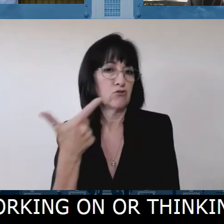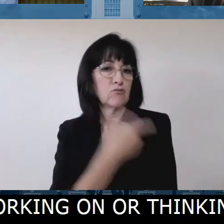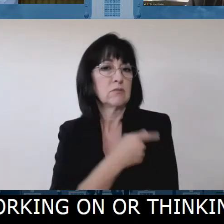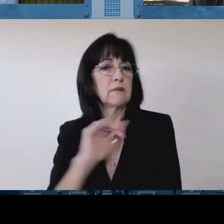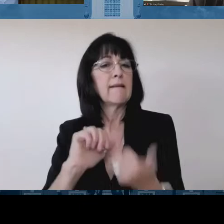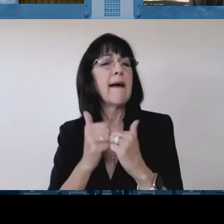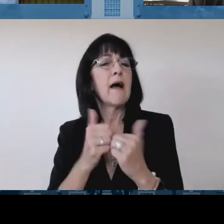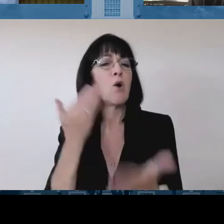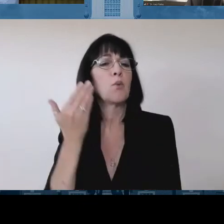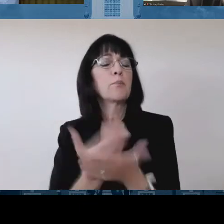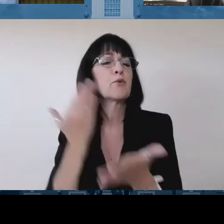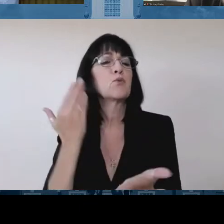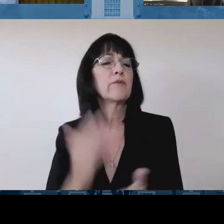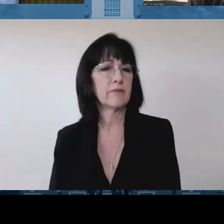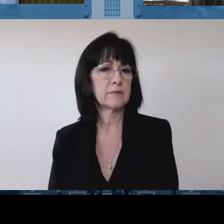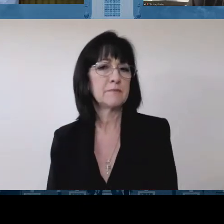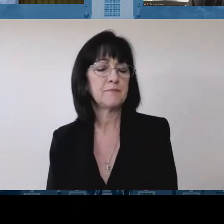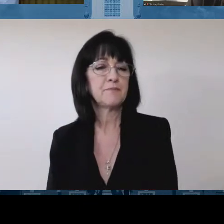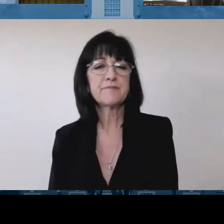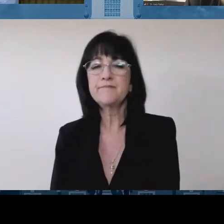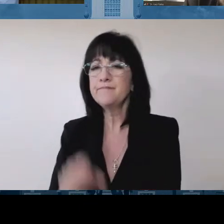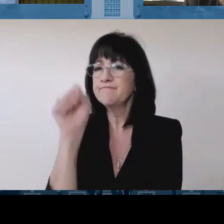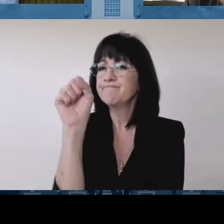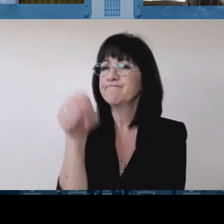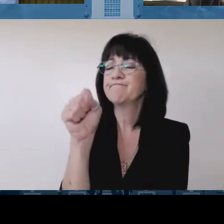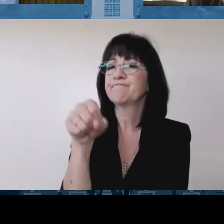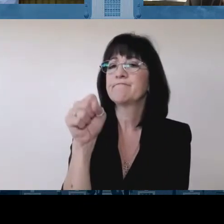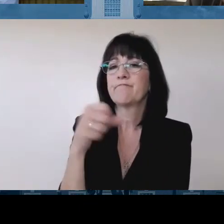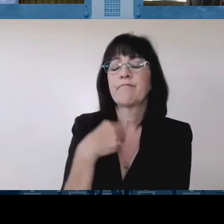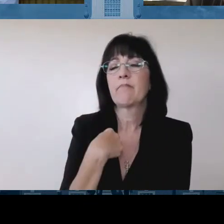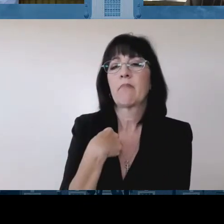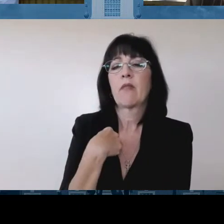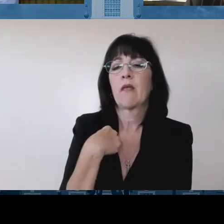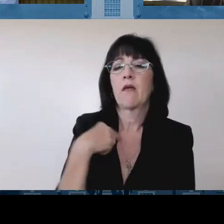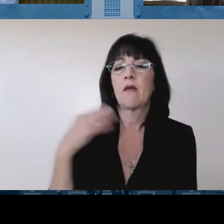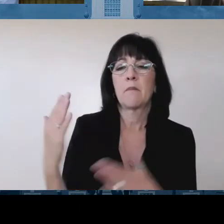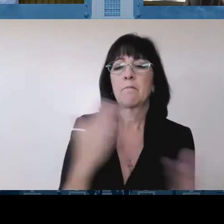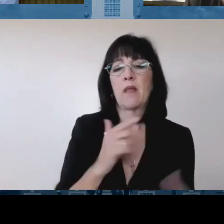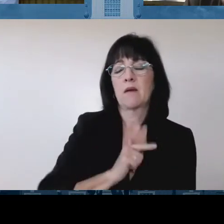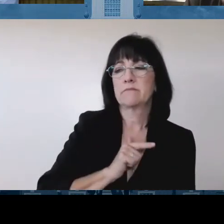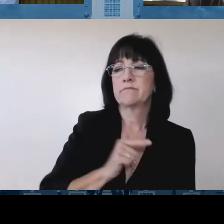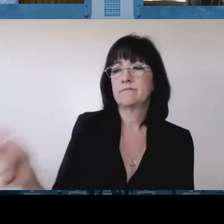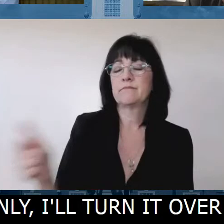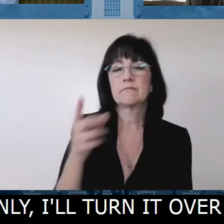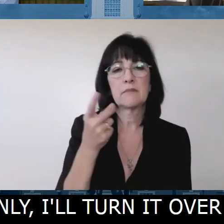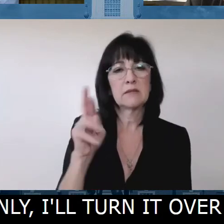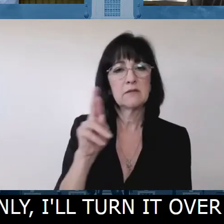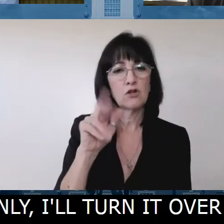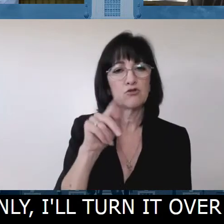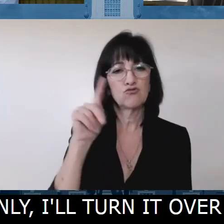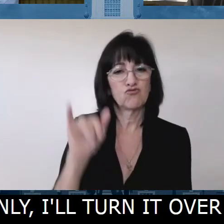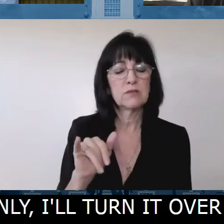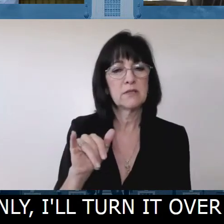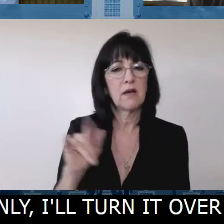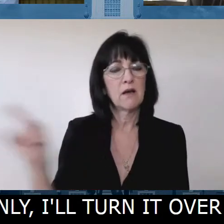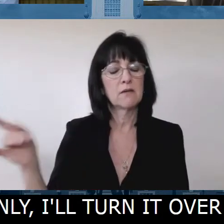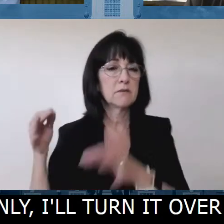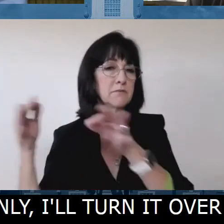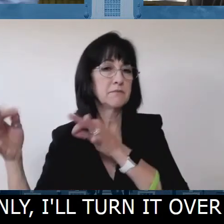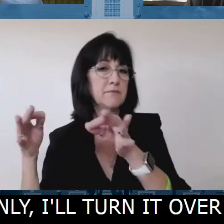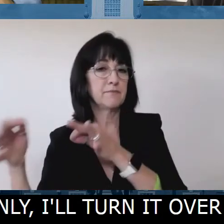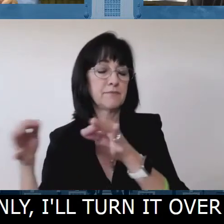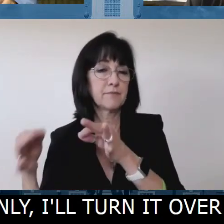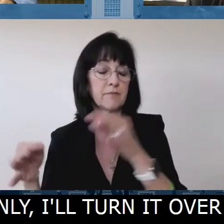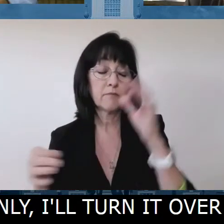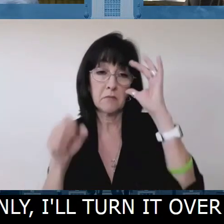certainly, I'll turn it over to Dr. Rattay in a minute, it is certainly something that could help us know